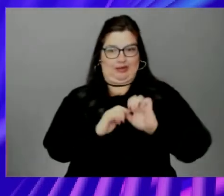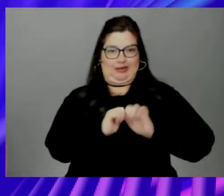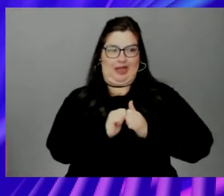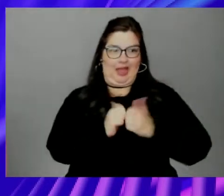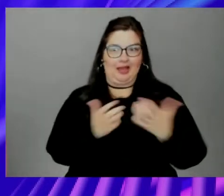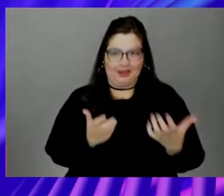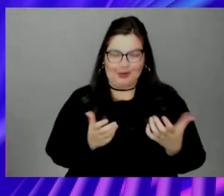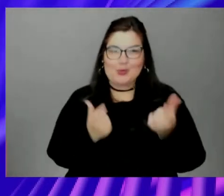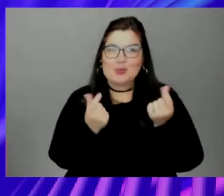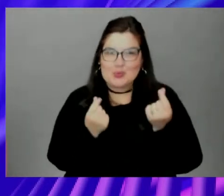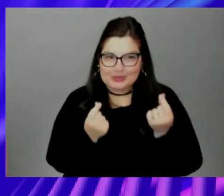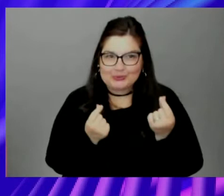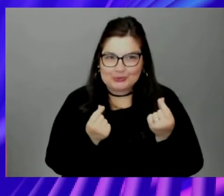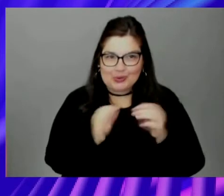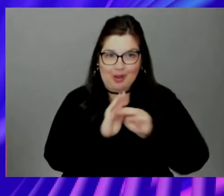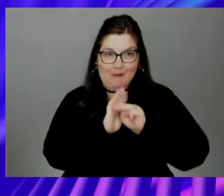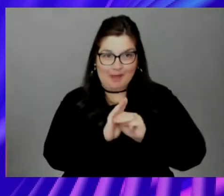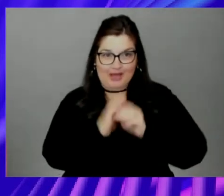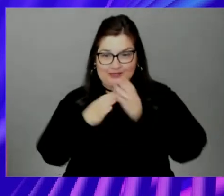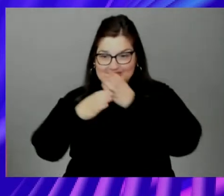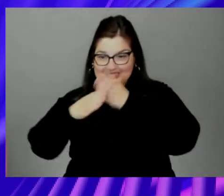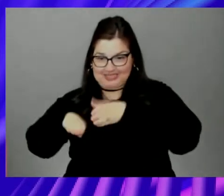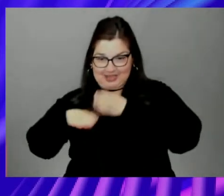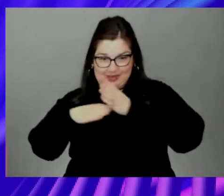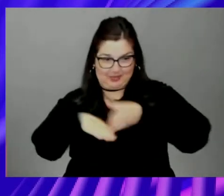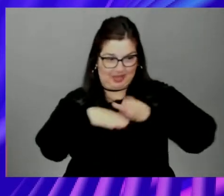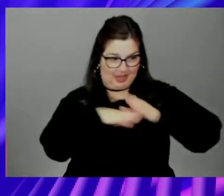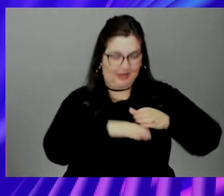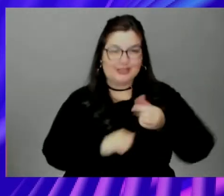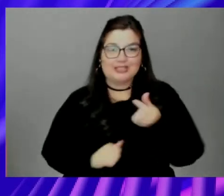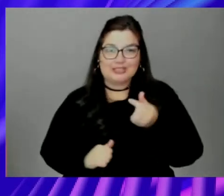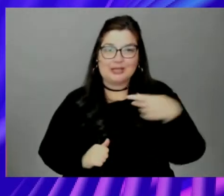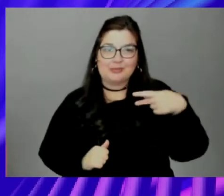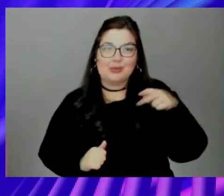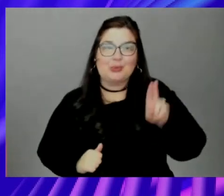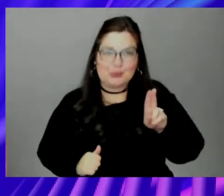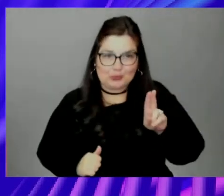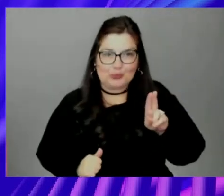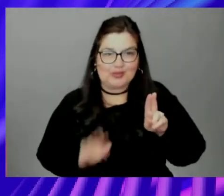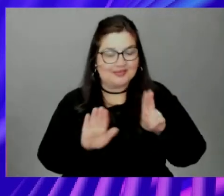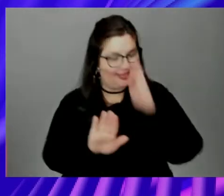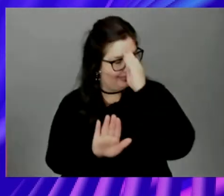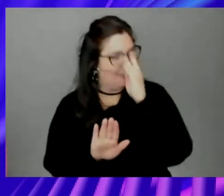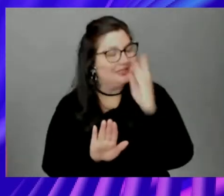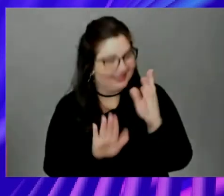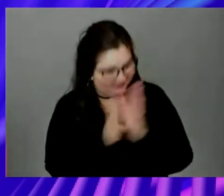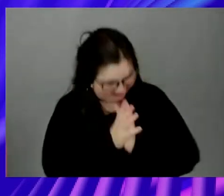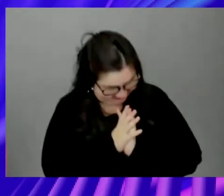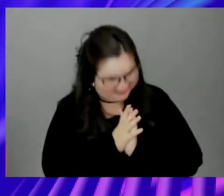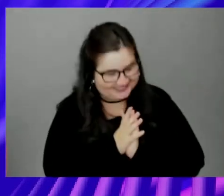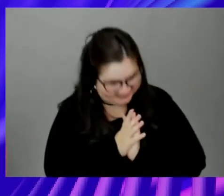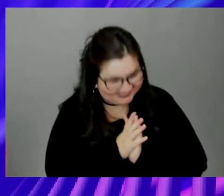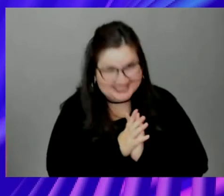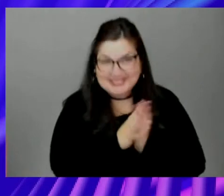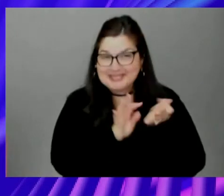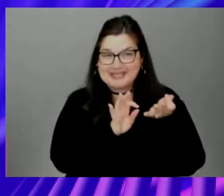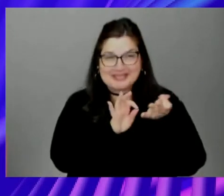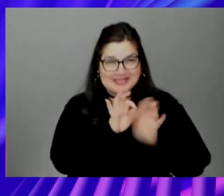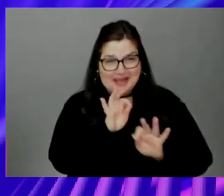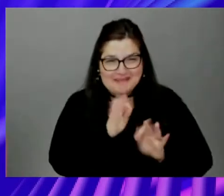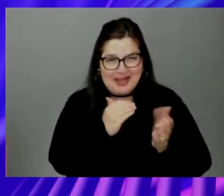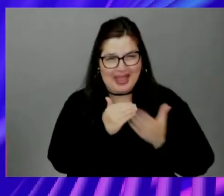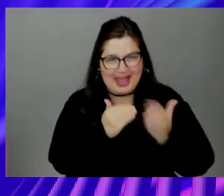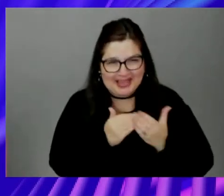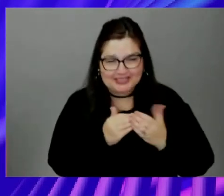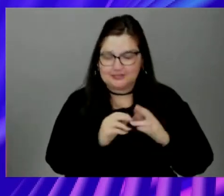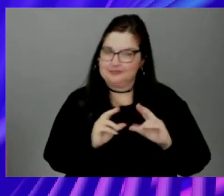our models into a number of GPUs. And let me tell you, that's not simple, because you literally have to